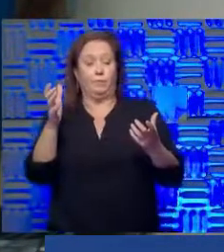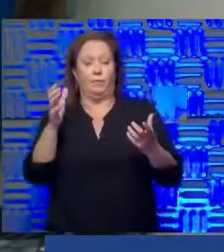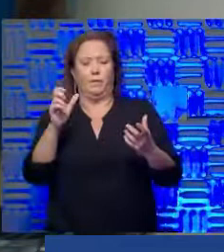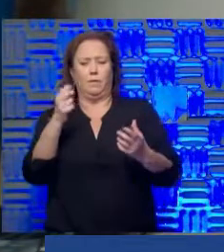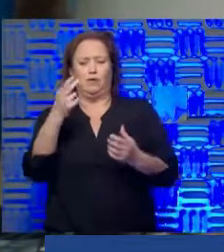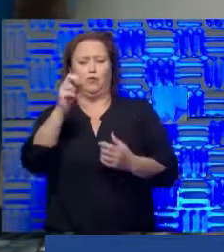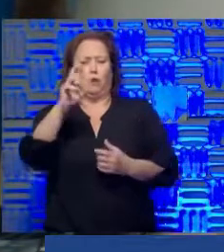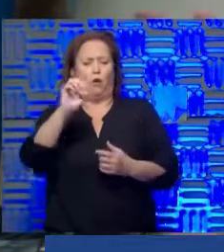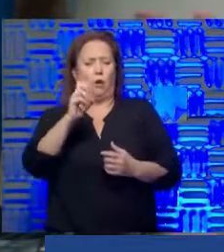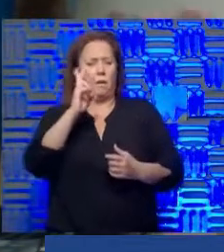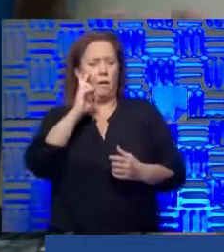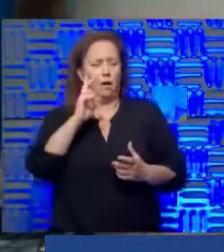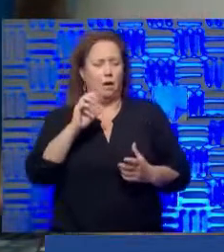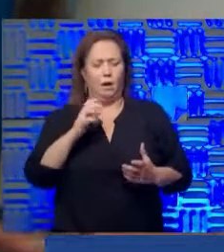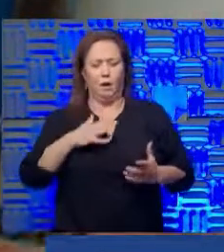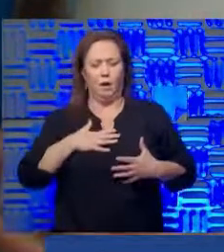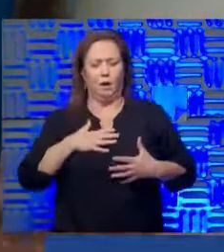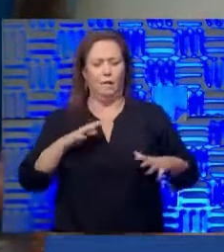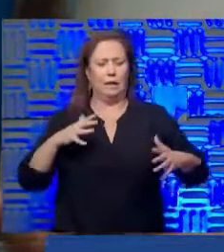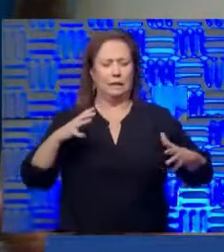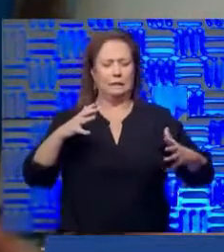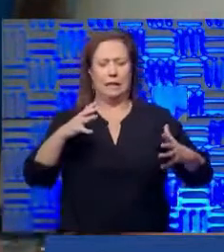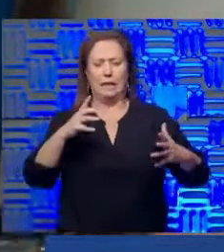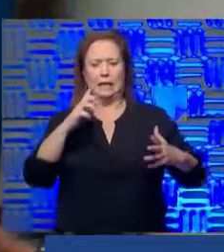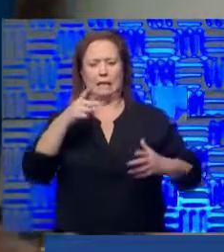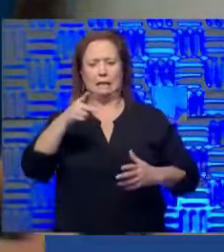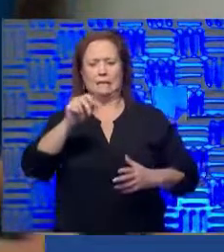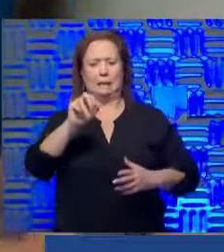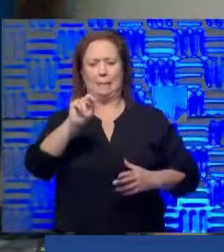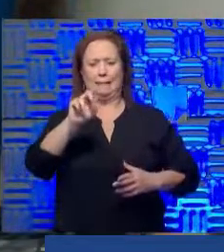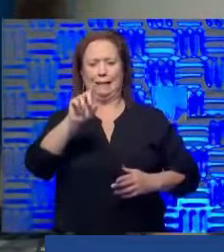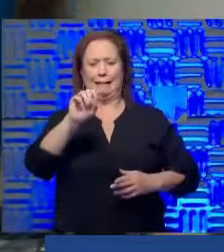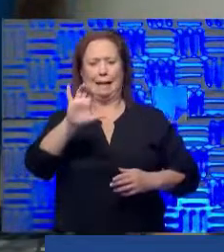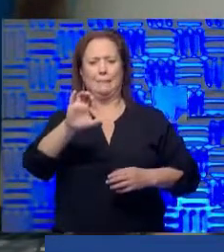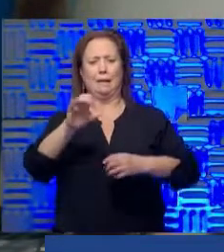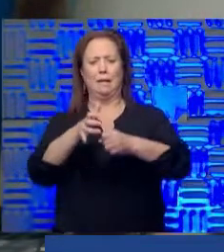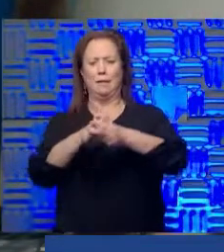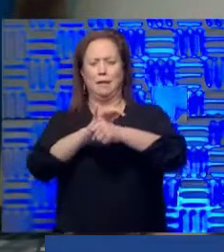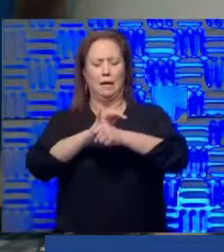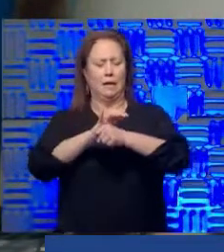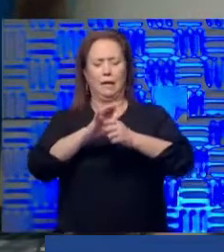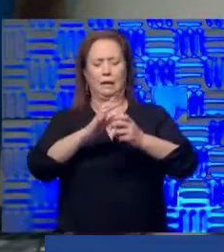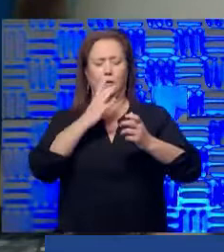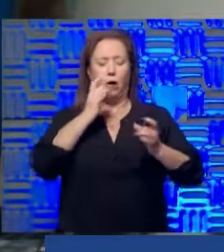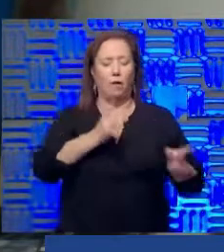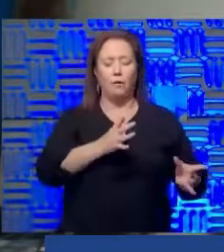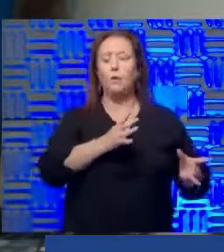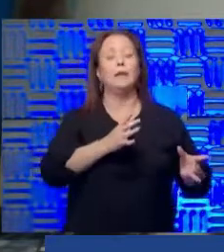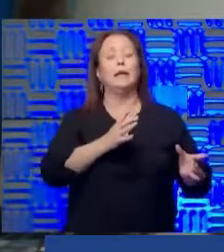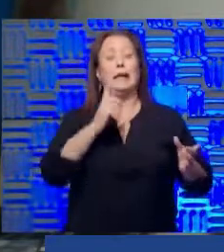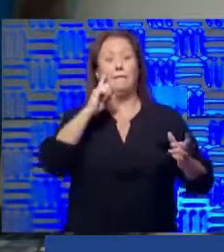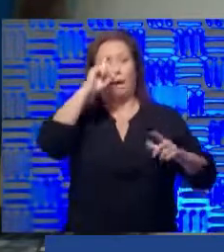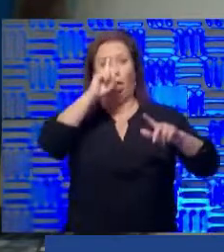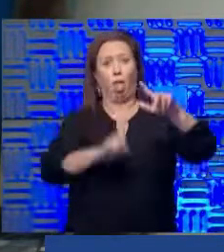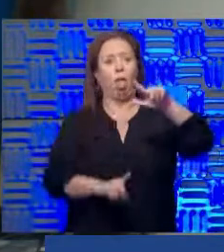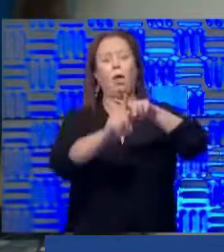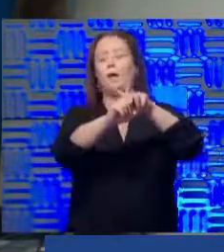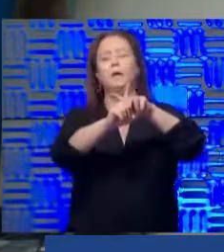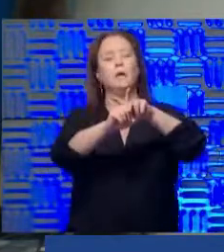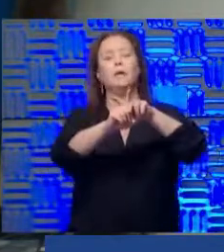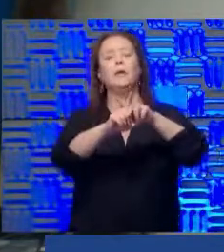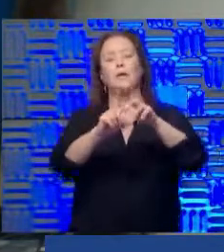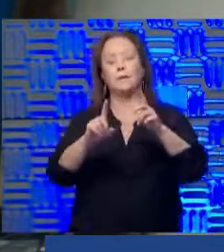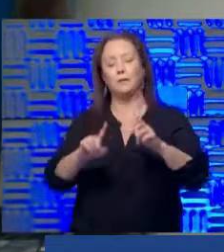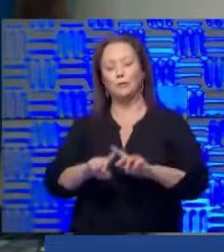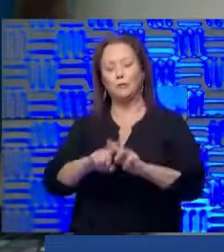and then all of a sudden you're thinking, oh my gosh, this pandemic is awful. Got to start all over from step 1. But it is very effective to